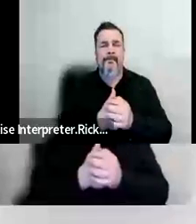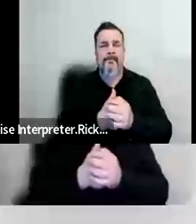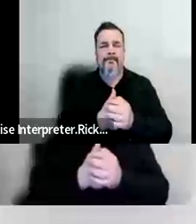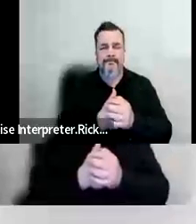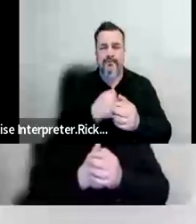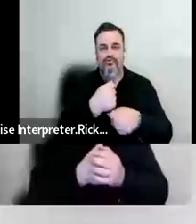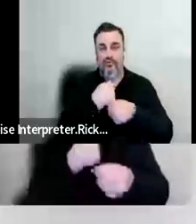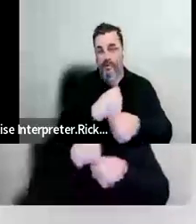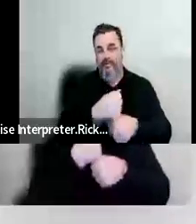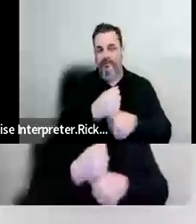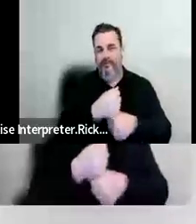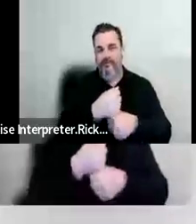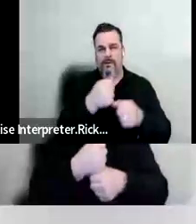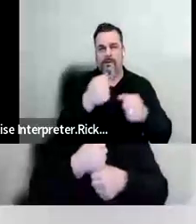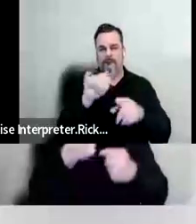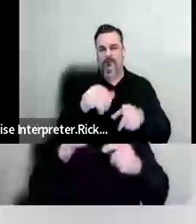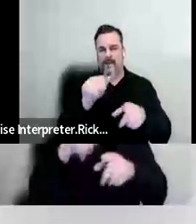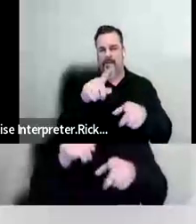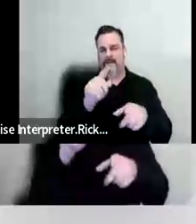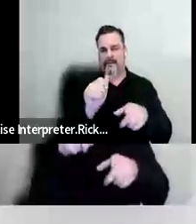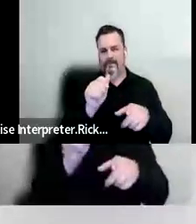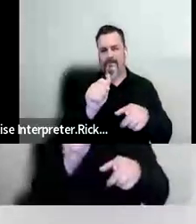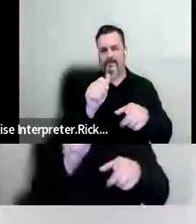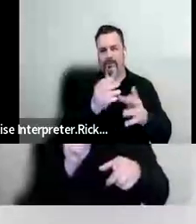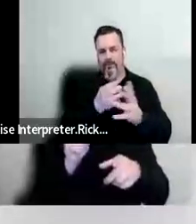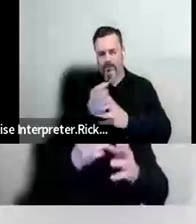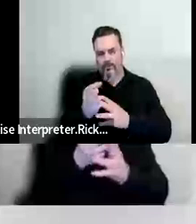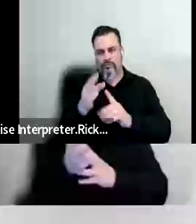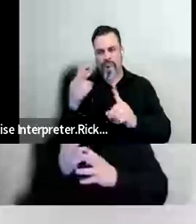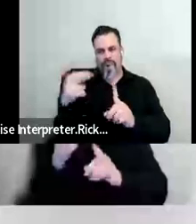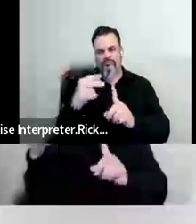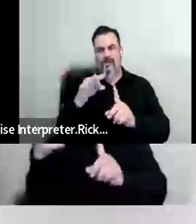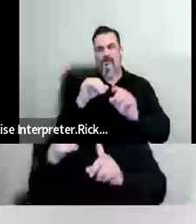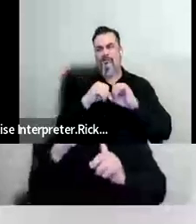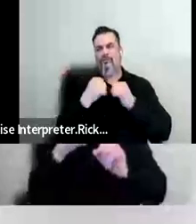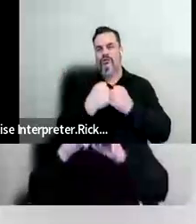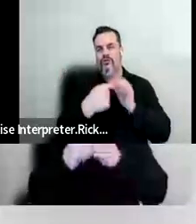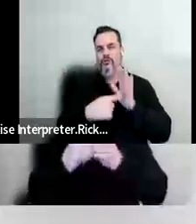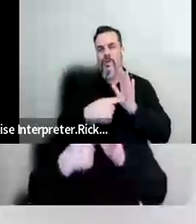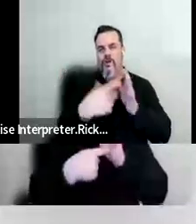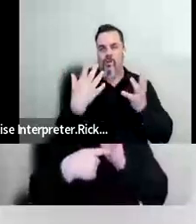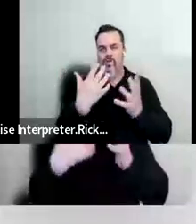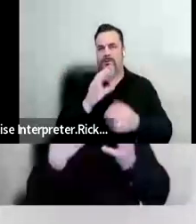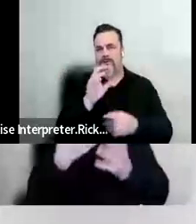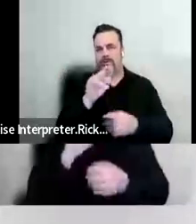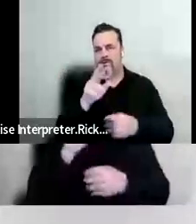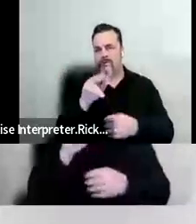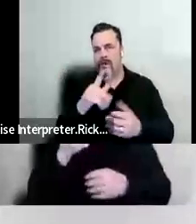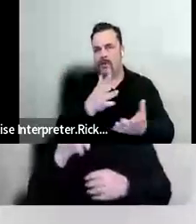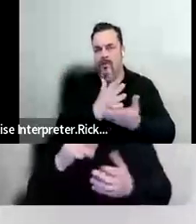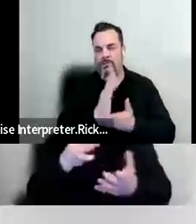created the Americans with Disabilities Act through the lens of the social model. What are the civil rights that